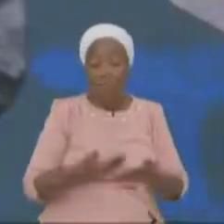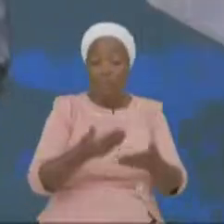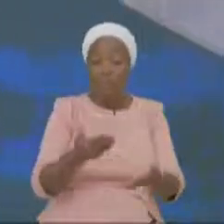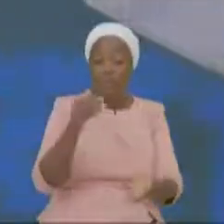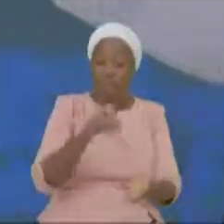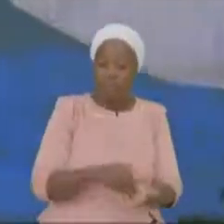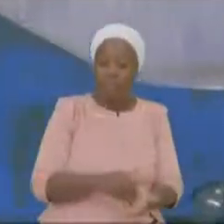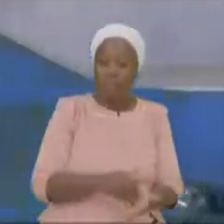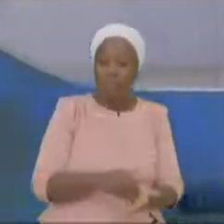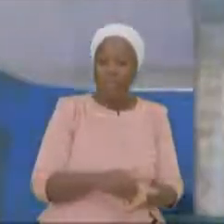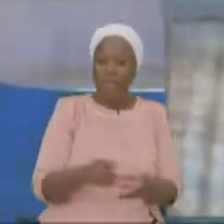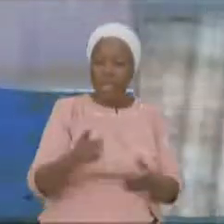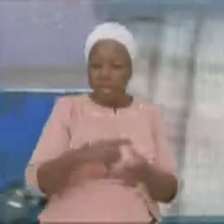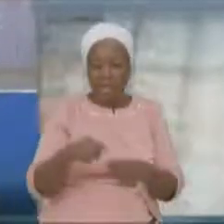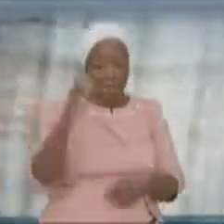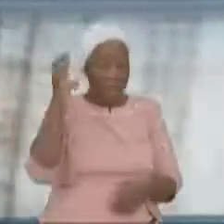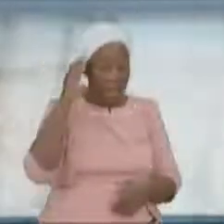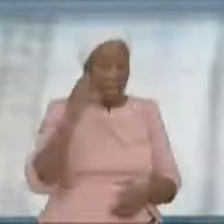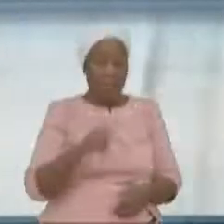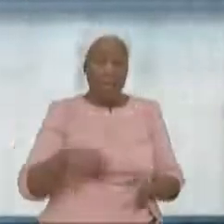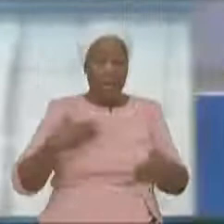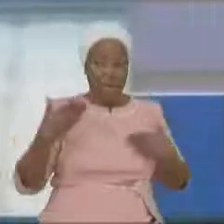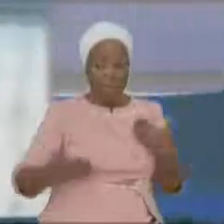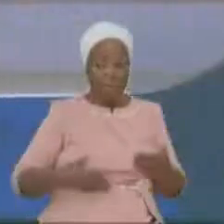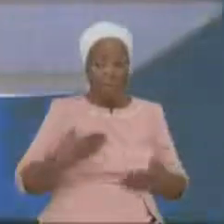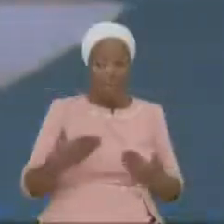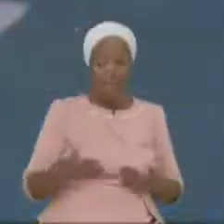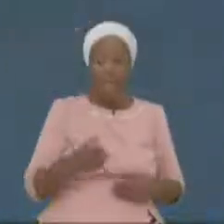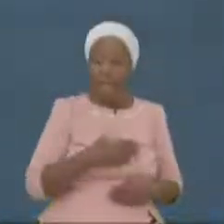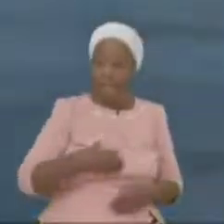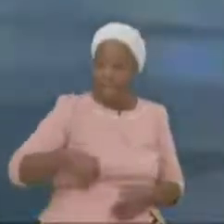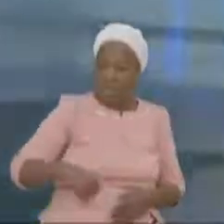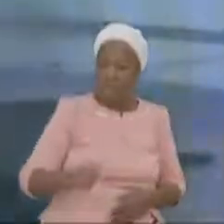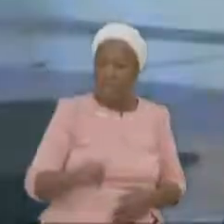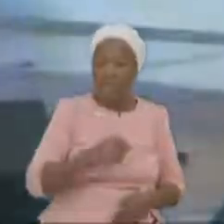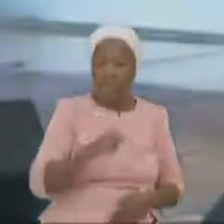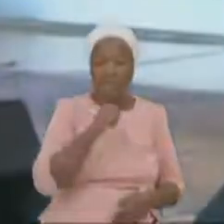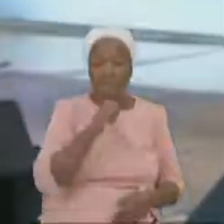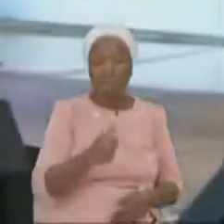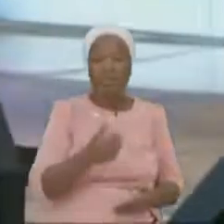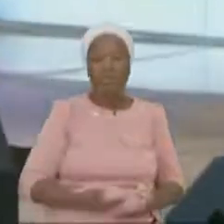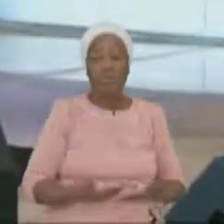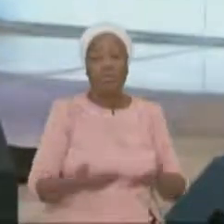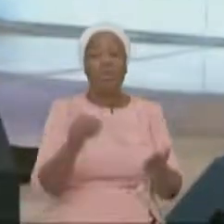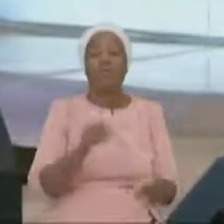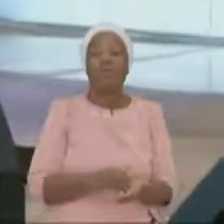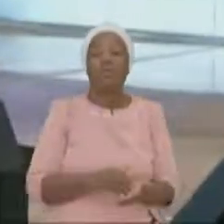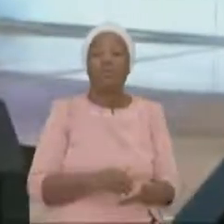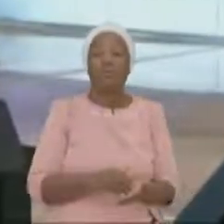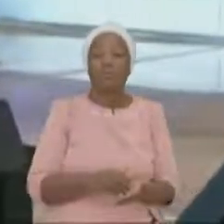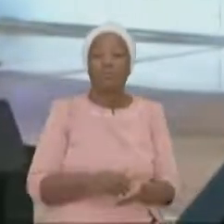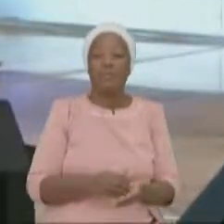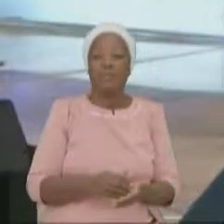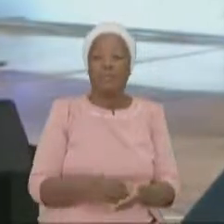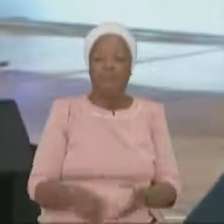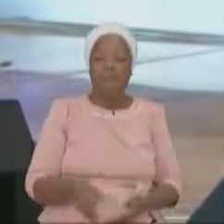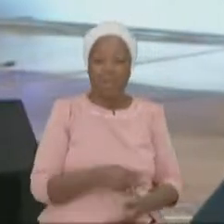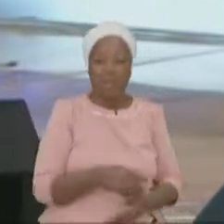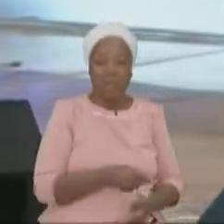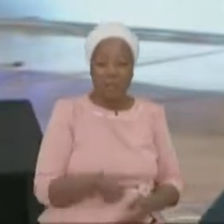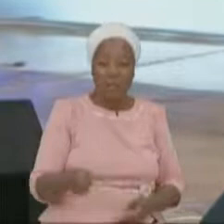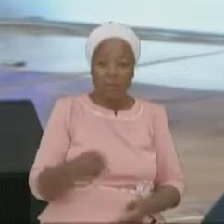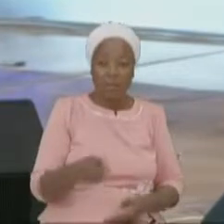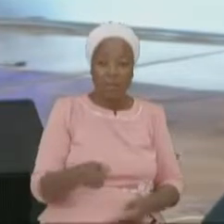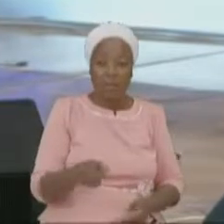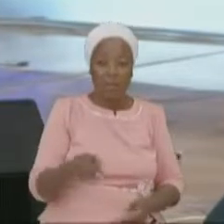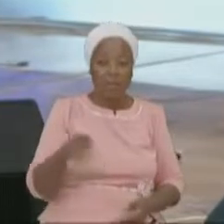And he heard him gladly, and yet he wasn't born again. He loved every message, message